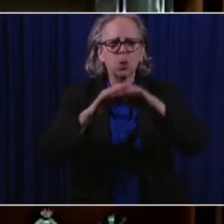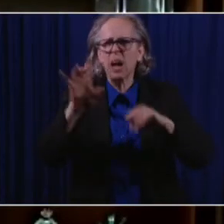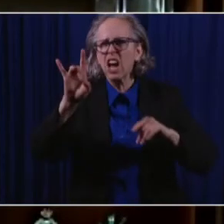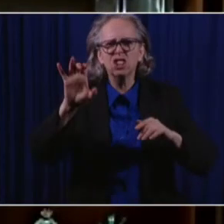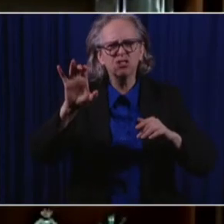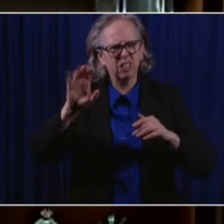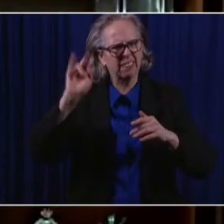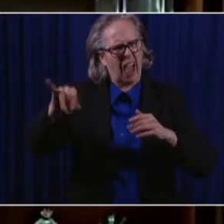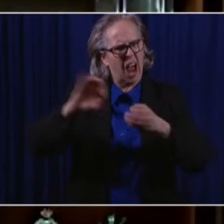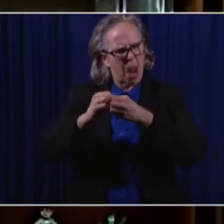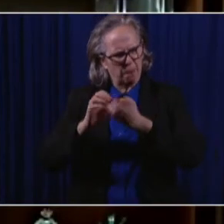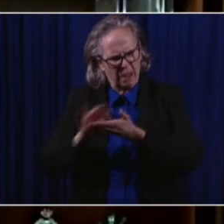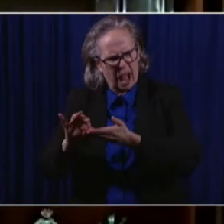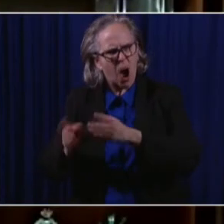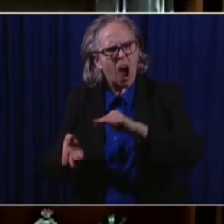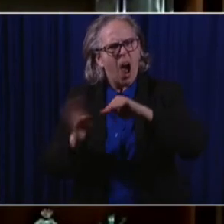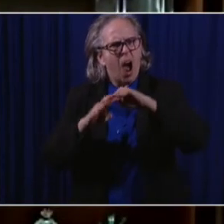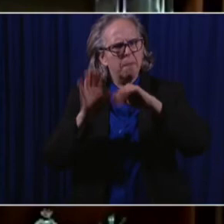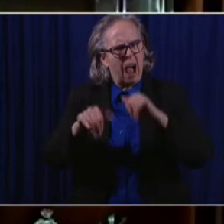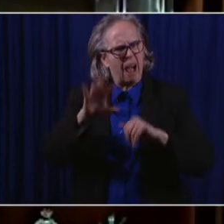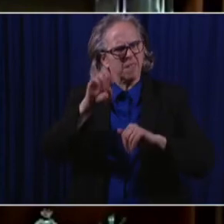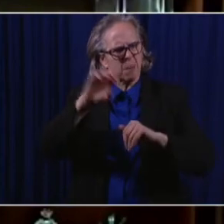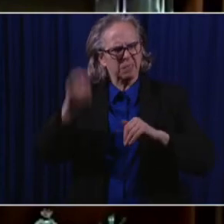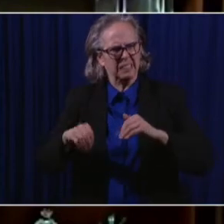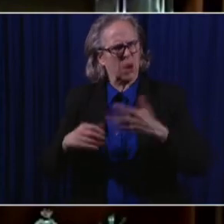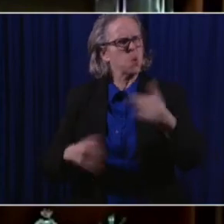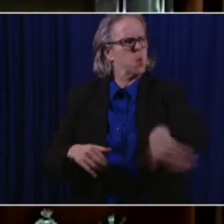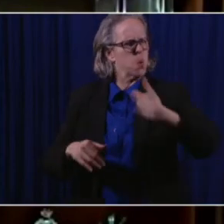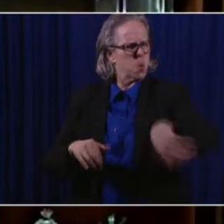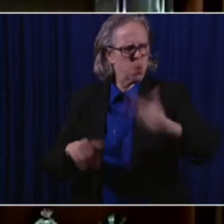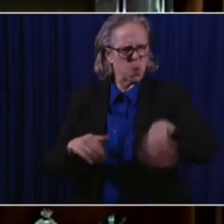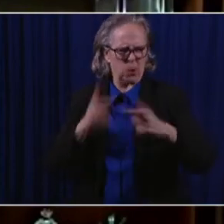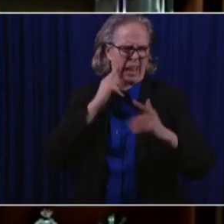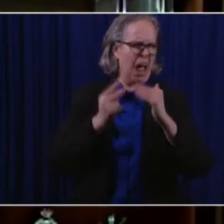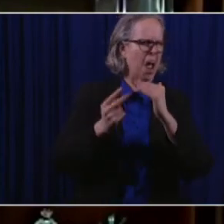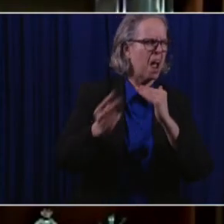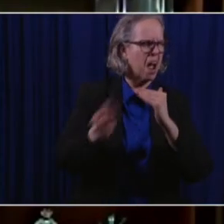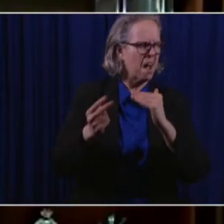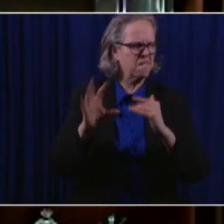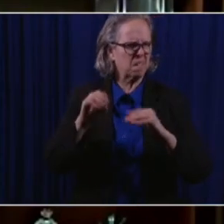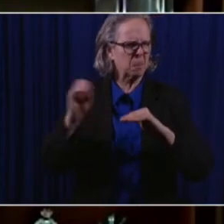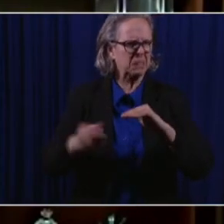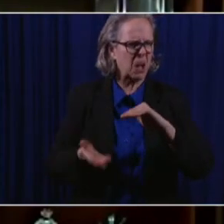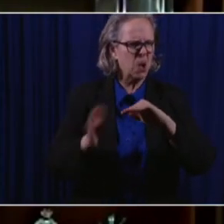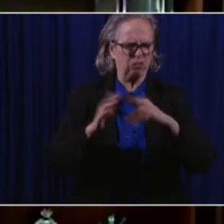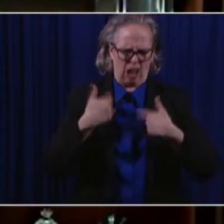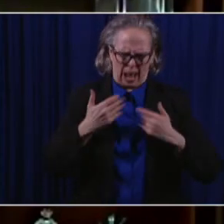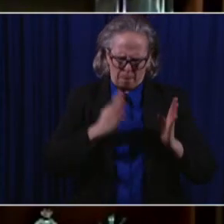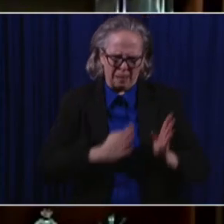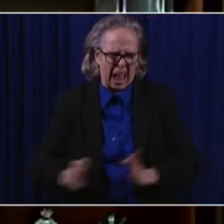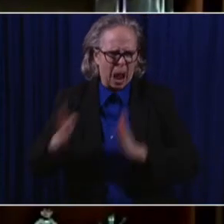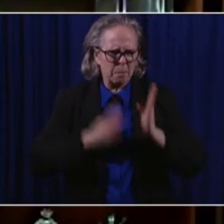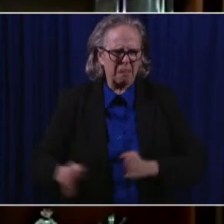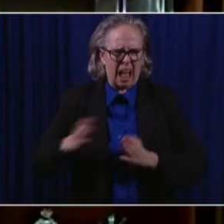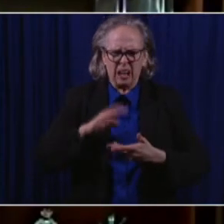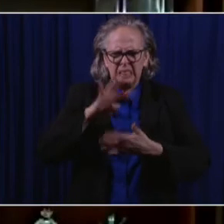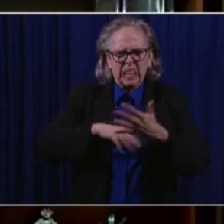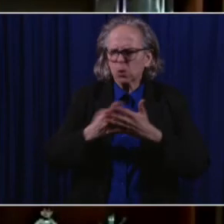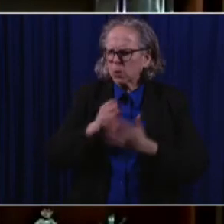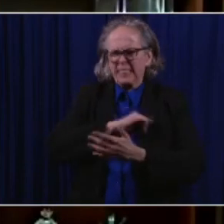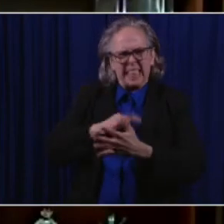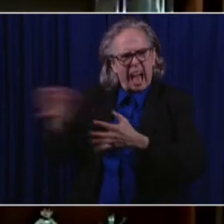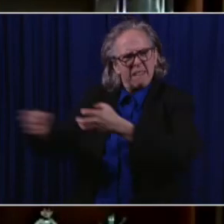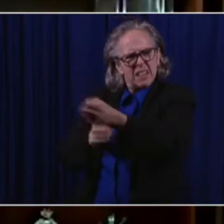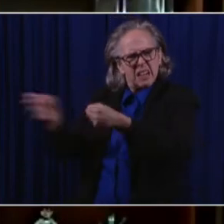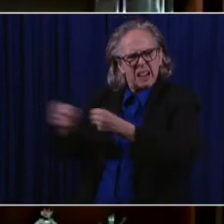us in terms of really anticipating, and it's part of what we are using for our own planning in terms of staffing and capacity building.